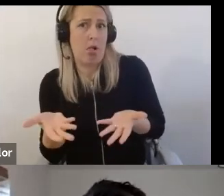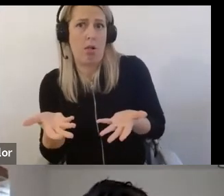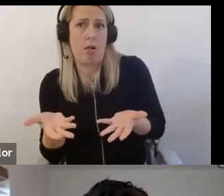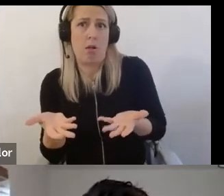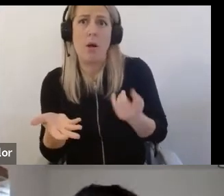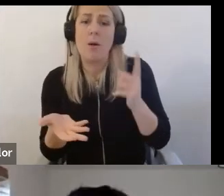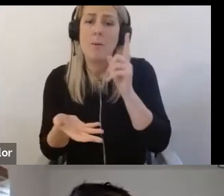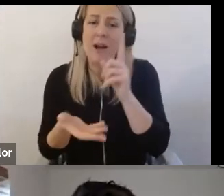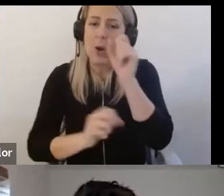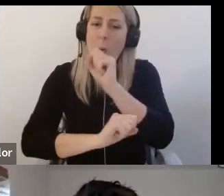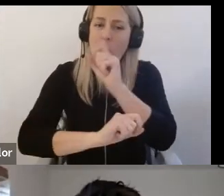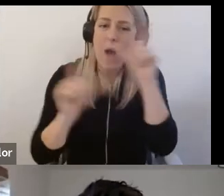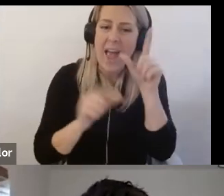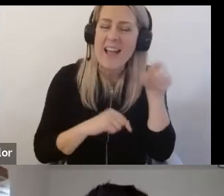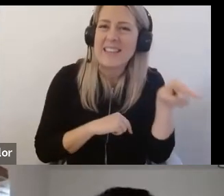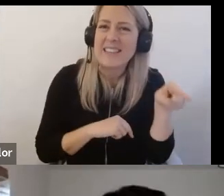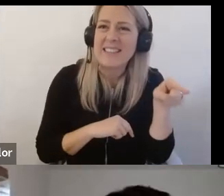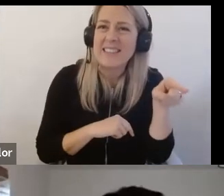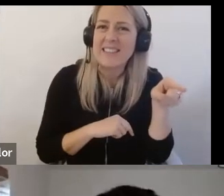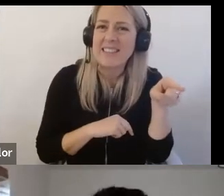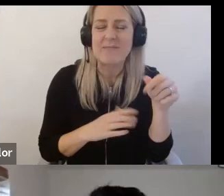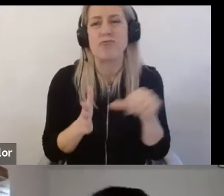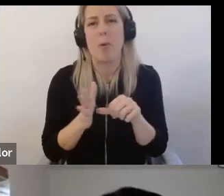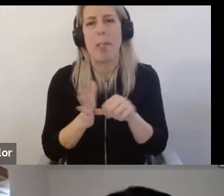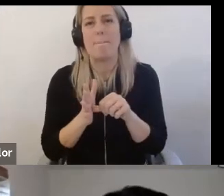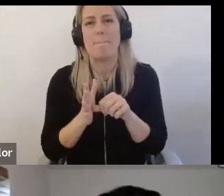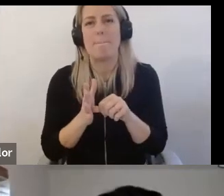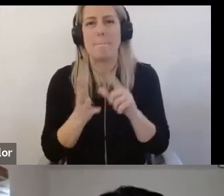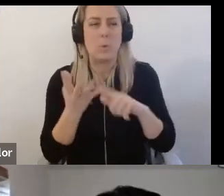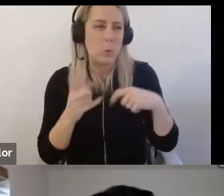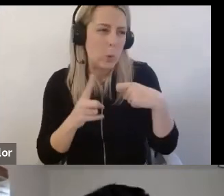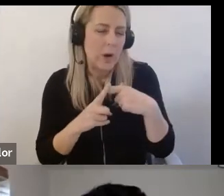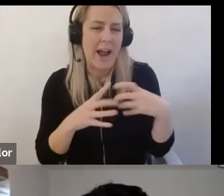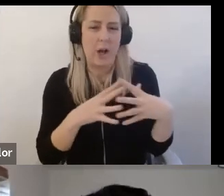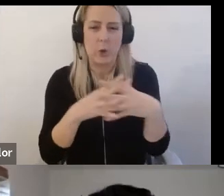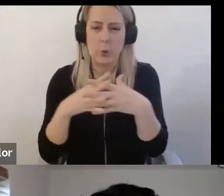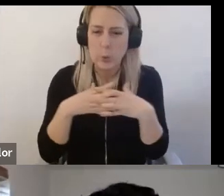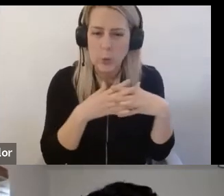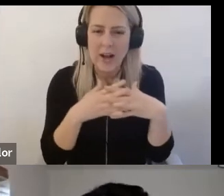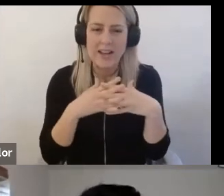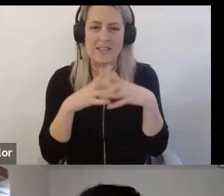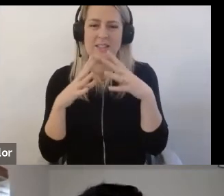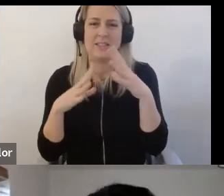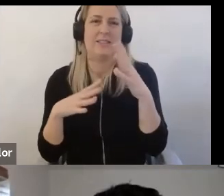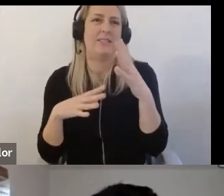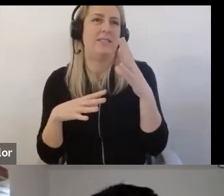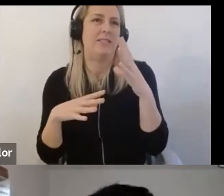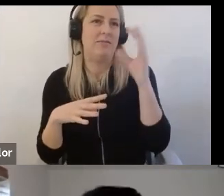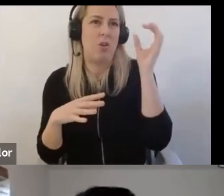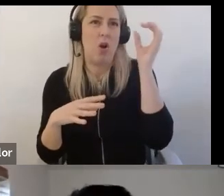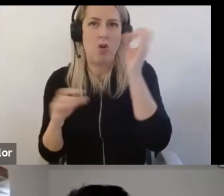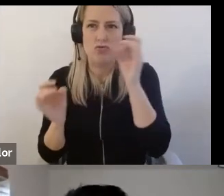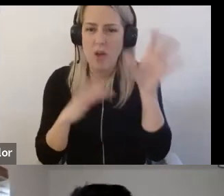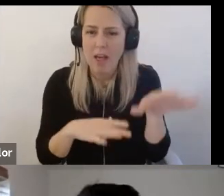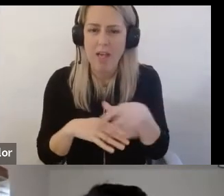and Australia, a lot of these countries where we're starting to see the introduction of universal design to a greater